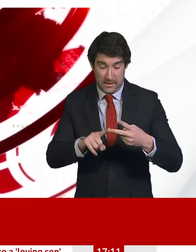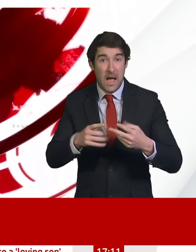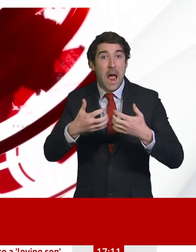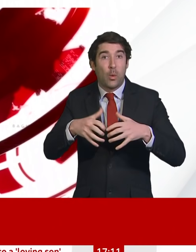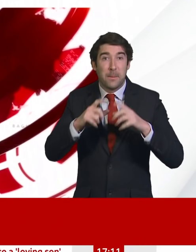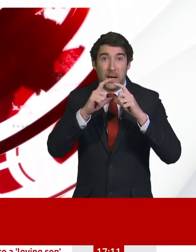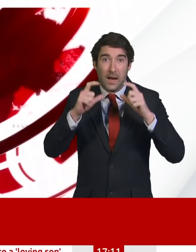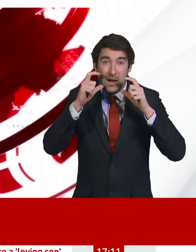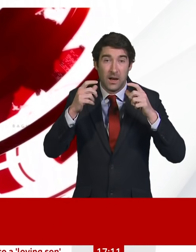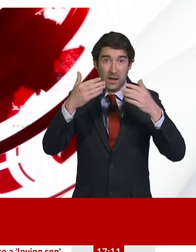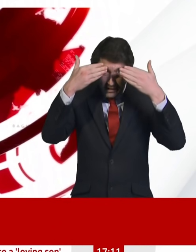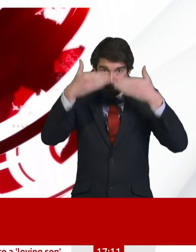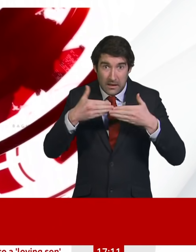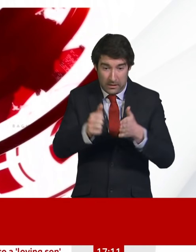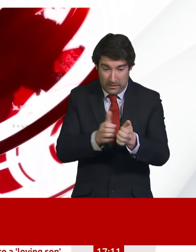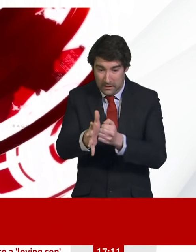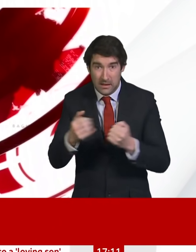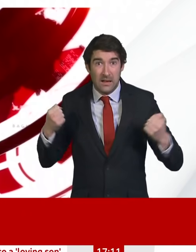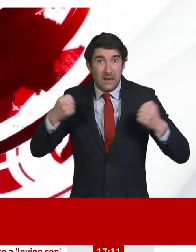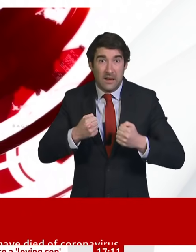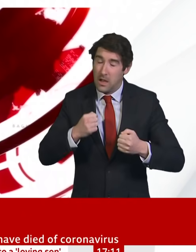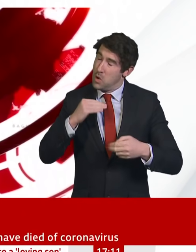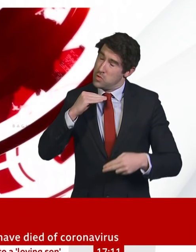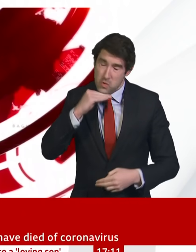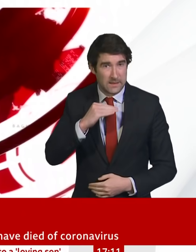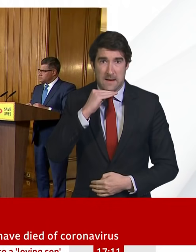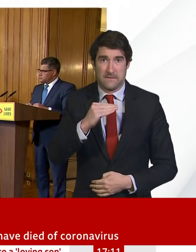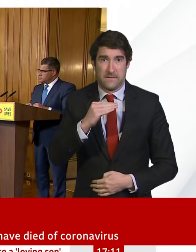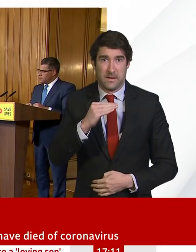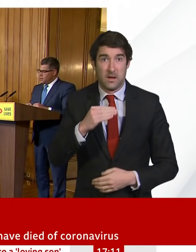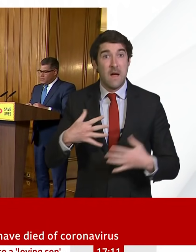that the approach and the response from government has just been too slow?